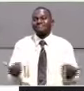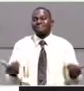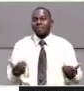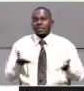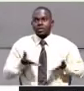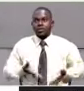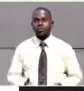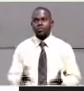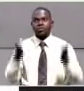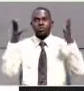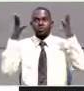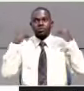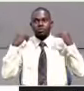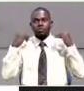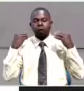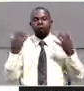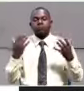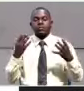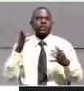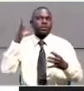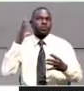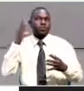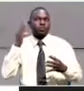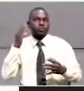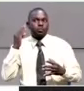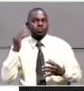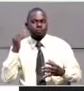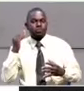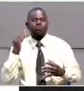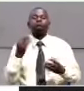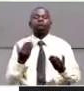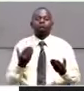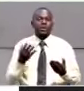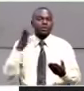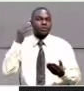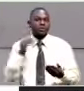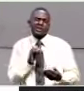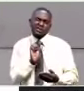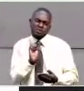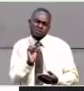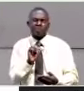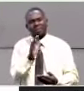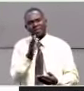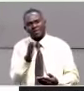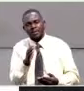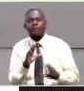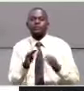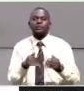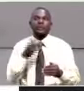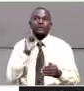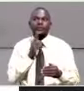born without hearing, or people who lose their hearing in adulthood. Now the hearing loss can be mild or moderate, or sometimes they're actually